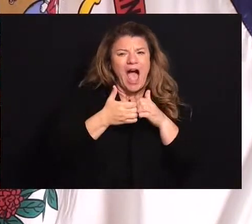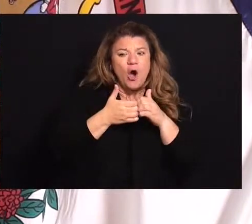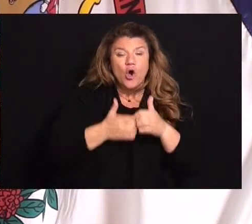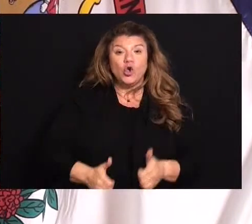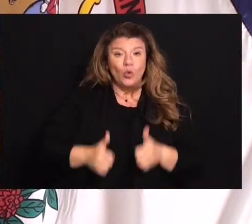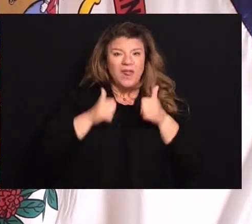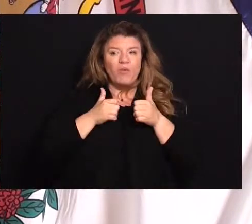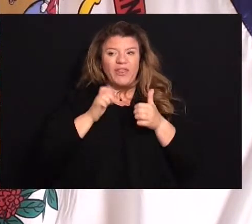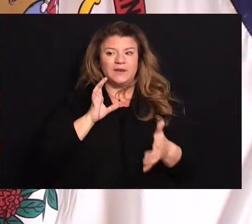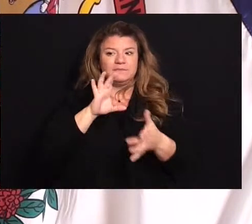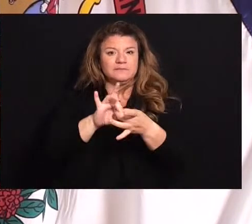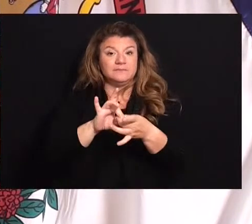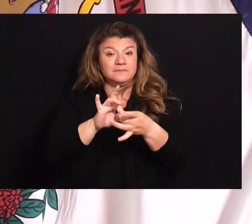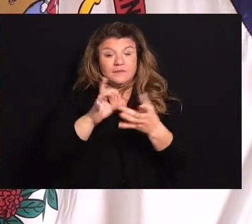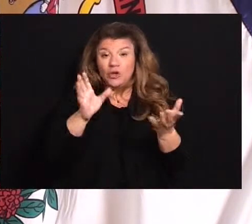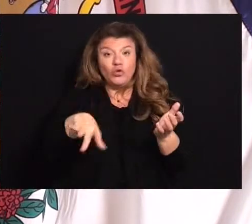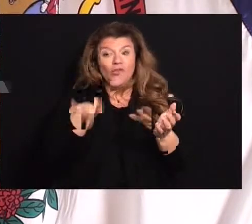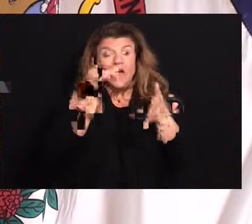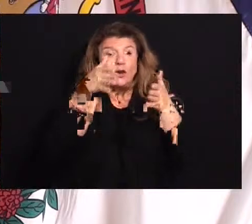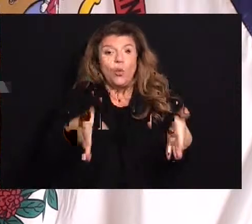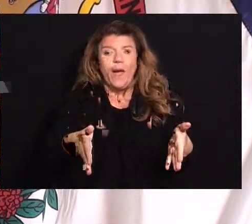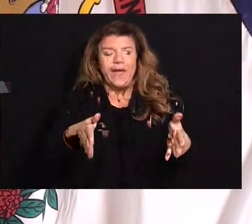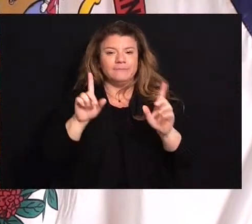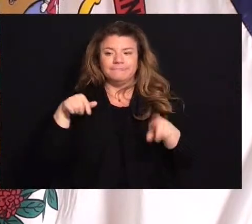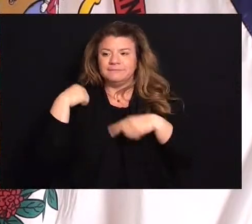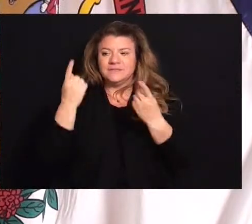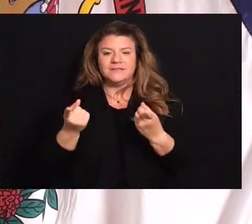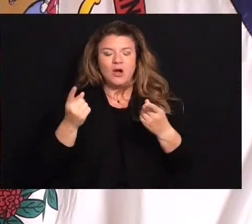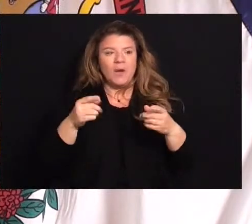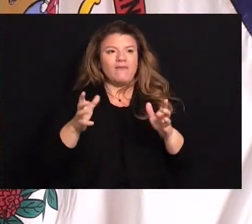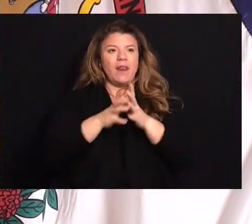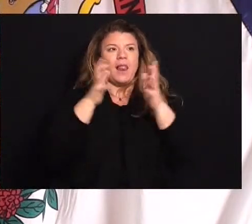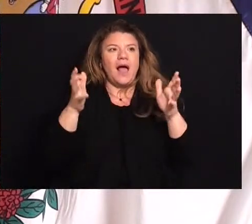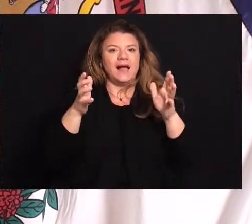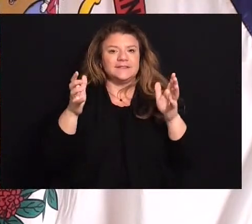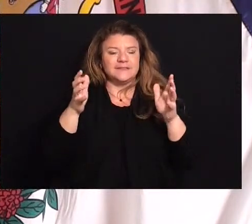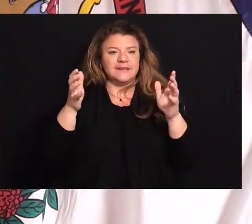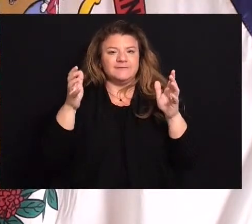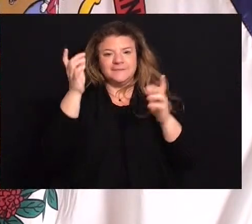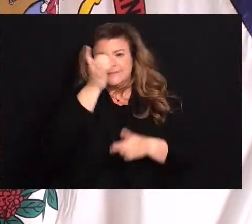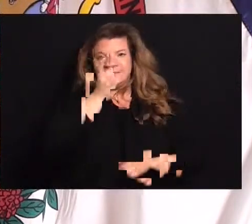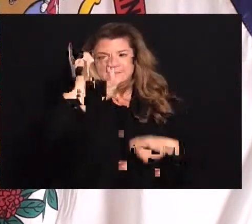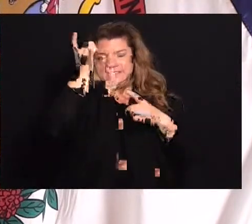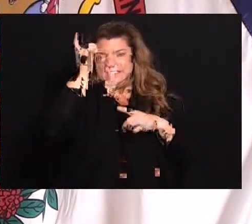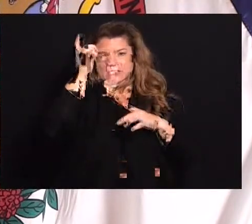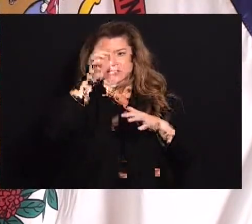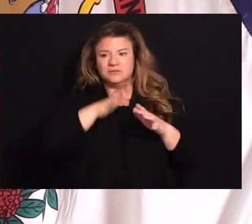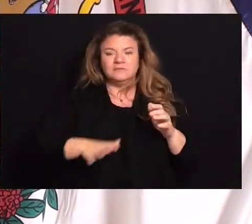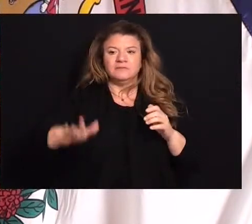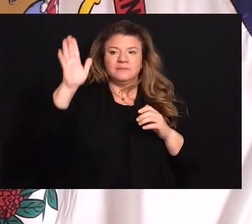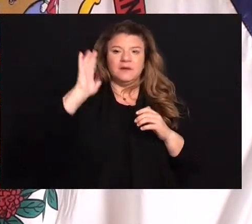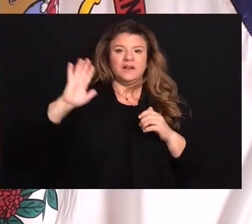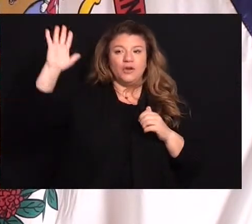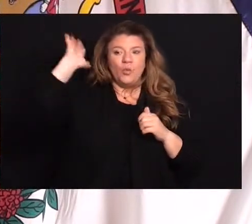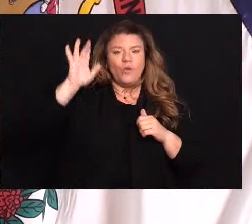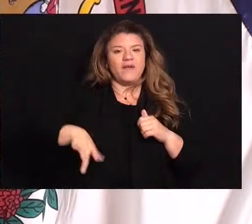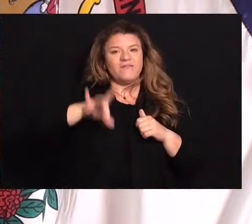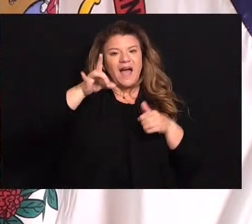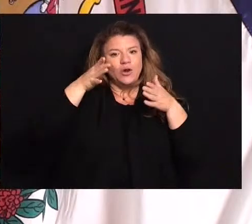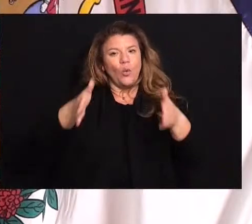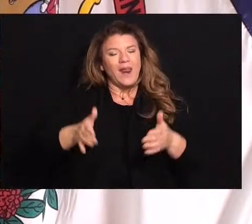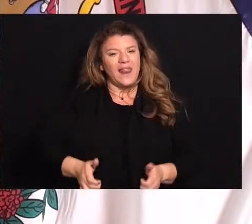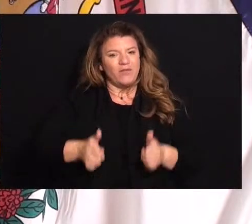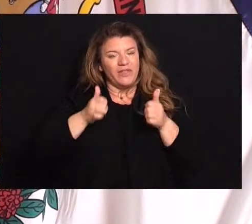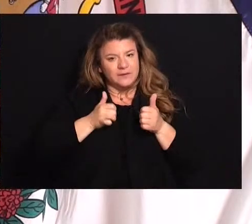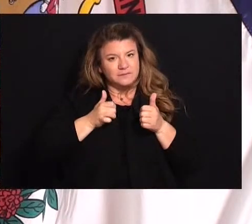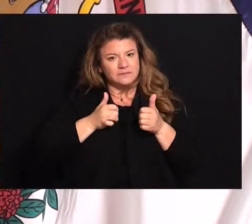a way, just like we have lots and lots and lots of dreaded diseases throughout all of our past, we found a way to live with it.